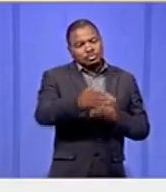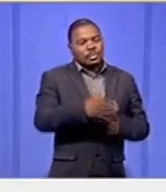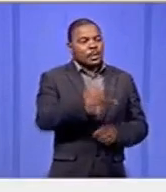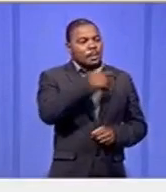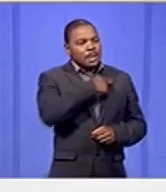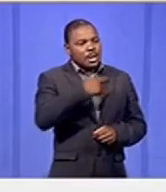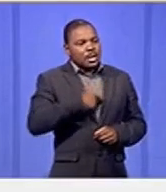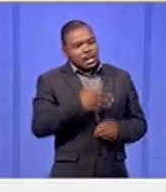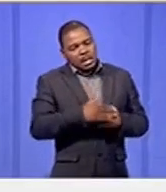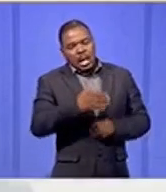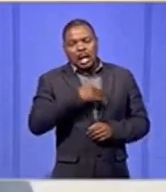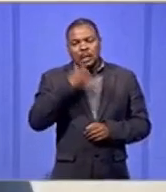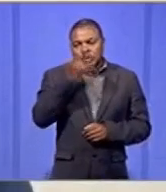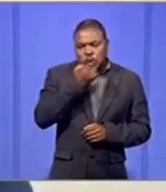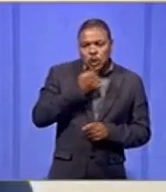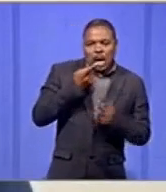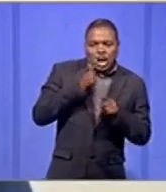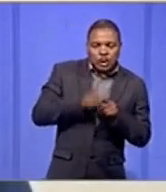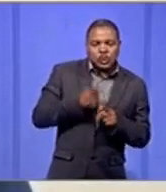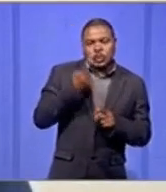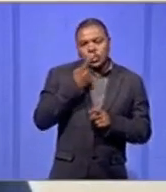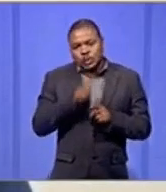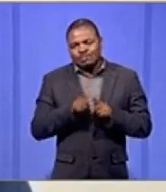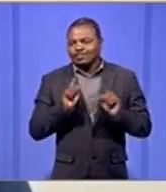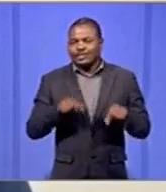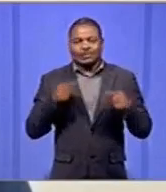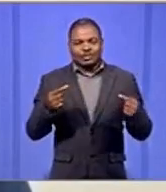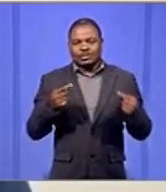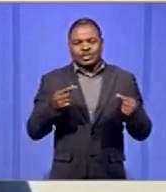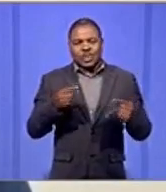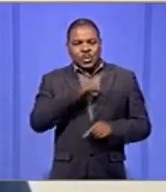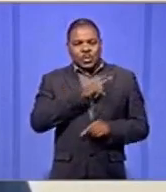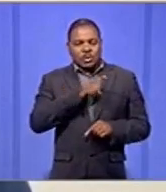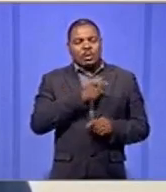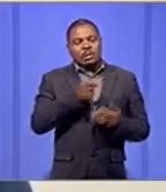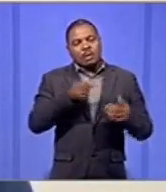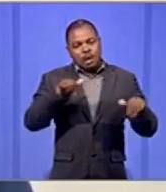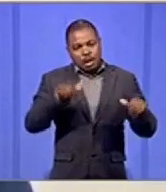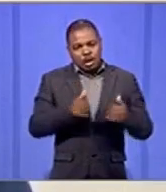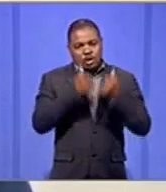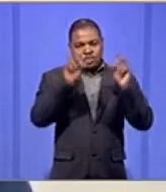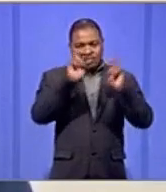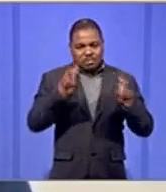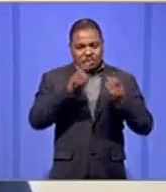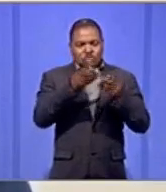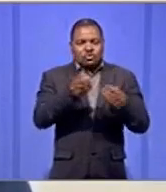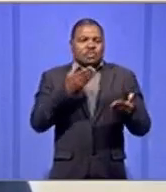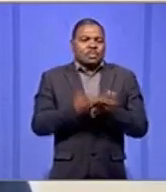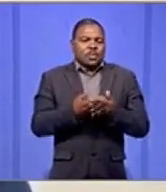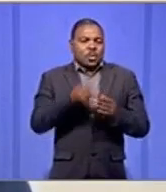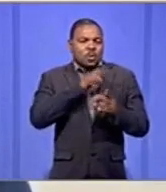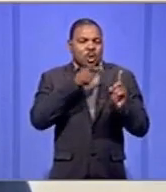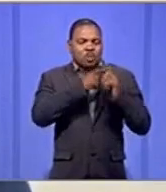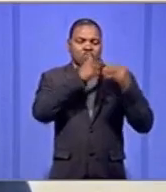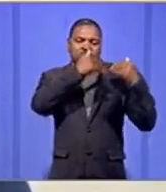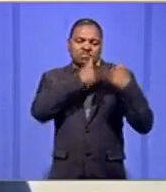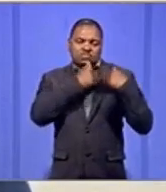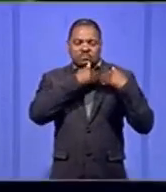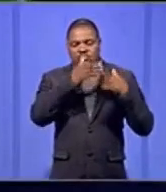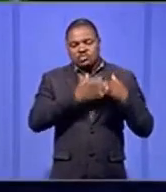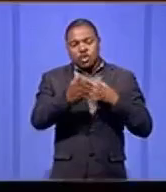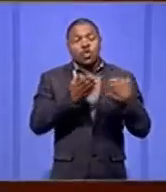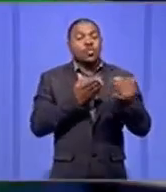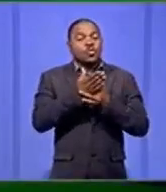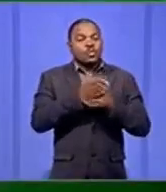the president not to be able to handle the challenges with Eskom as he will be in charge through this